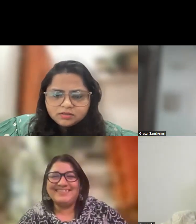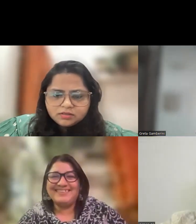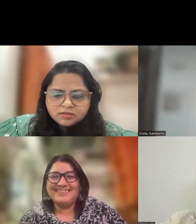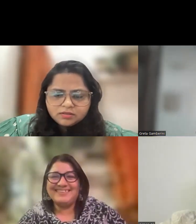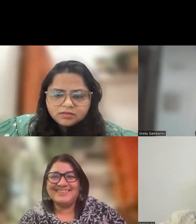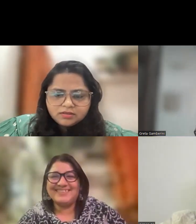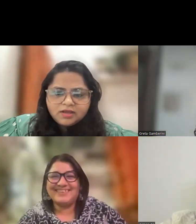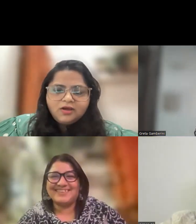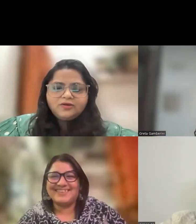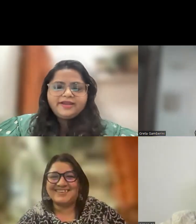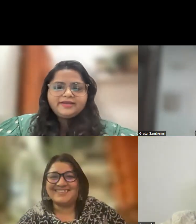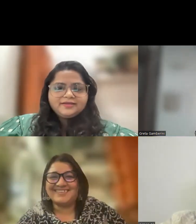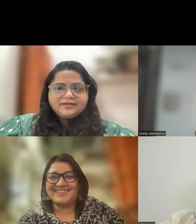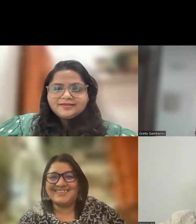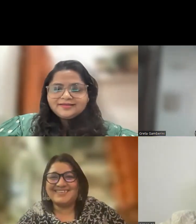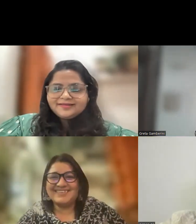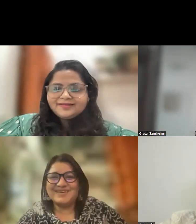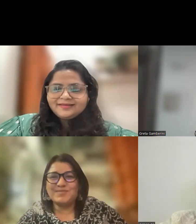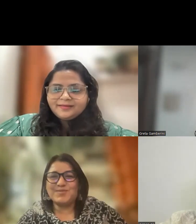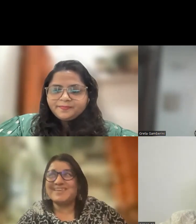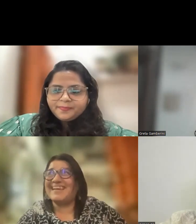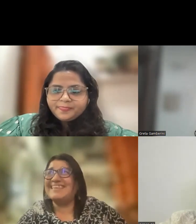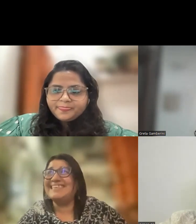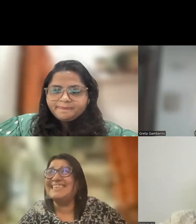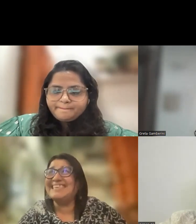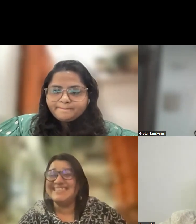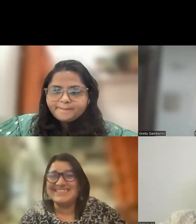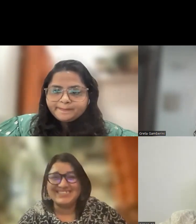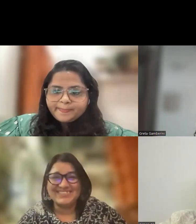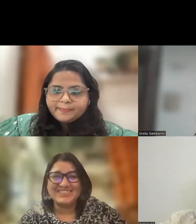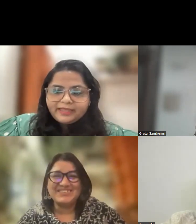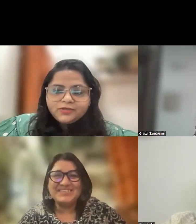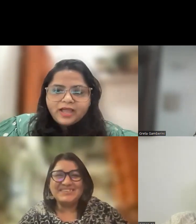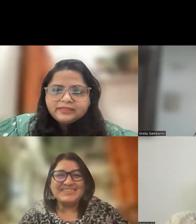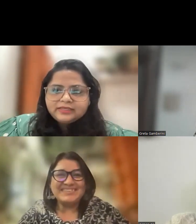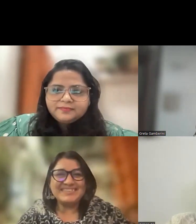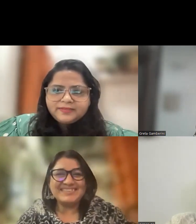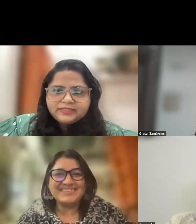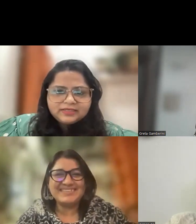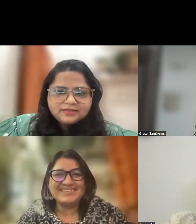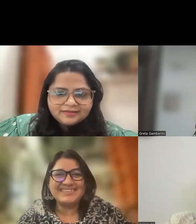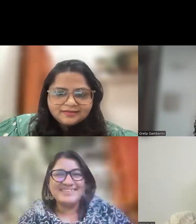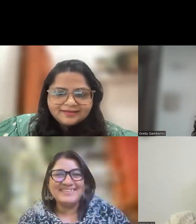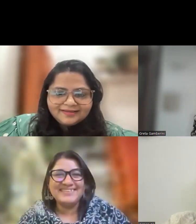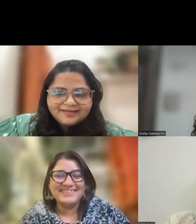Yes. Oh, great. Okay. Okay. Thank you. And